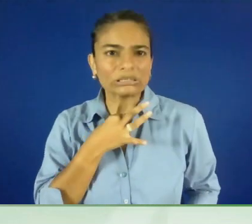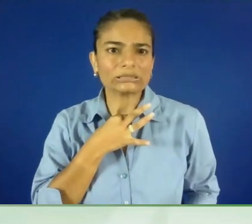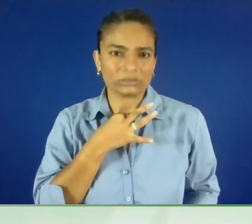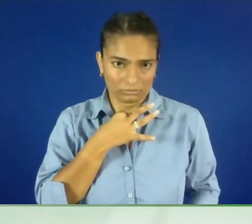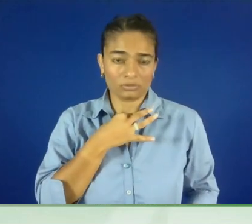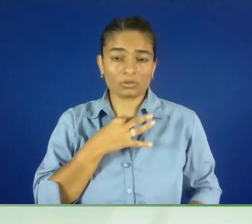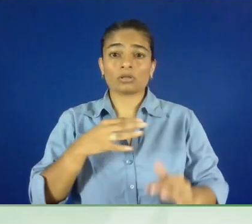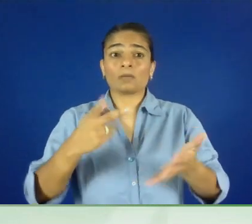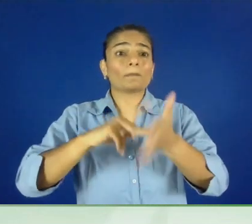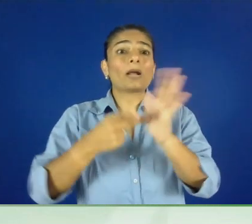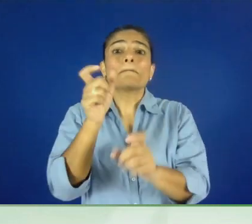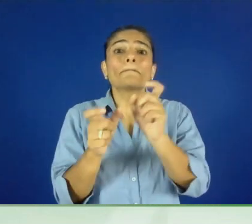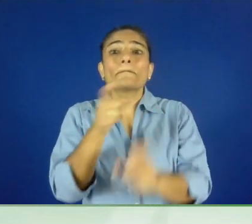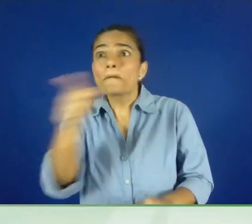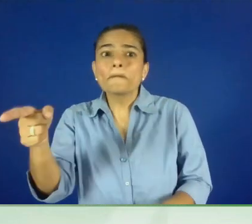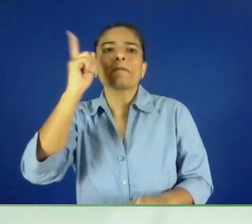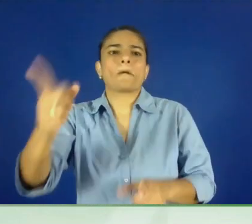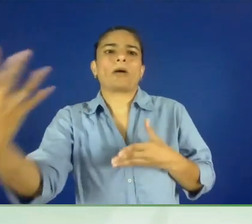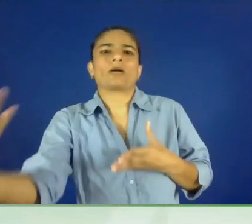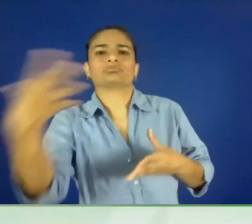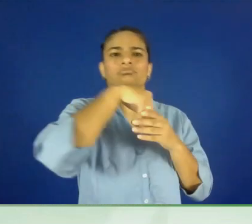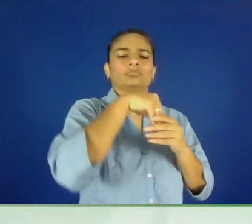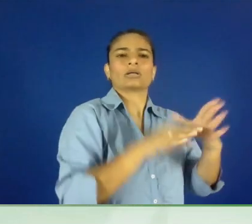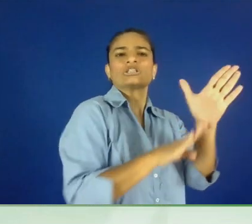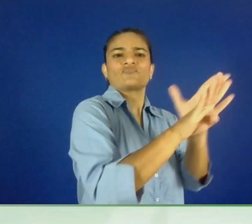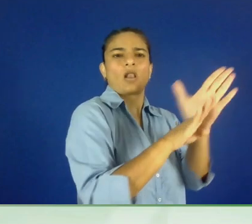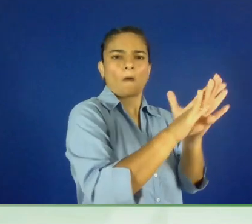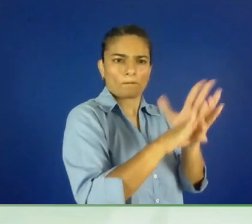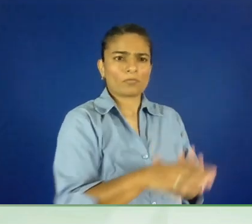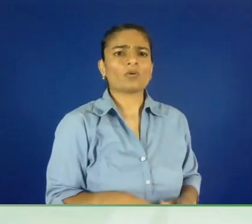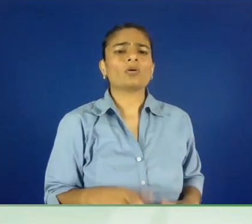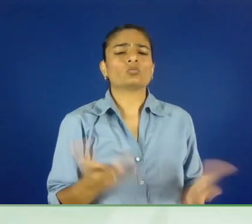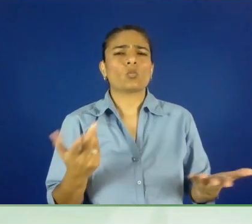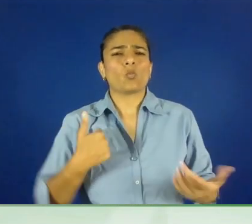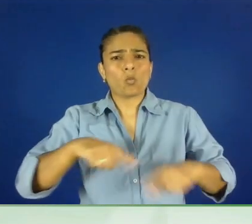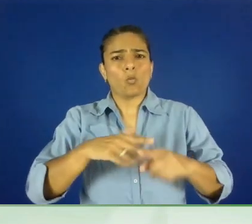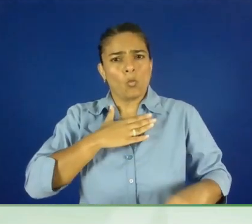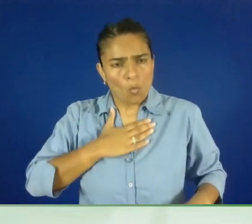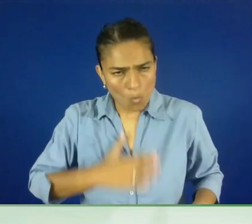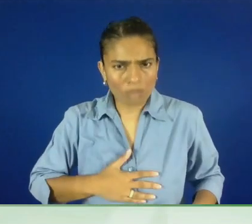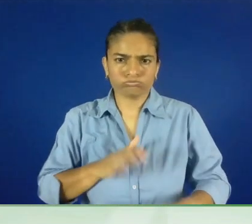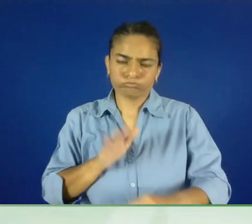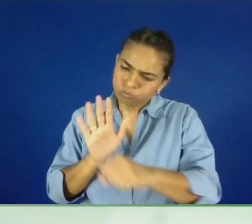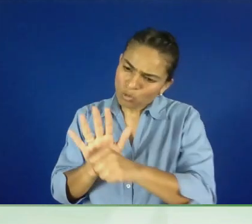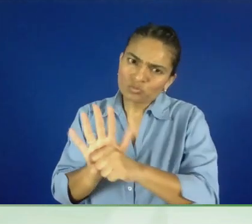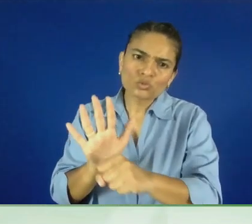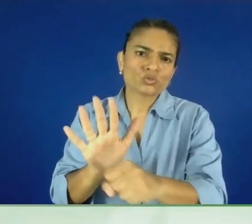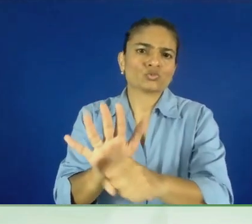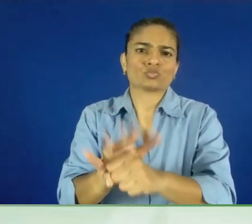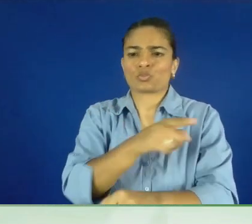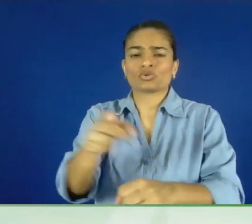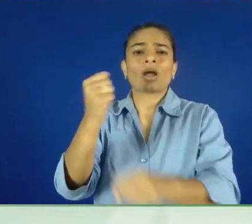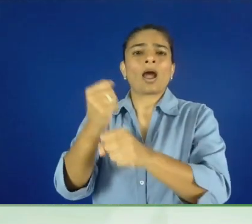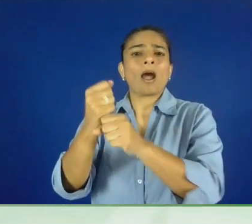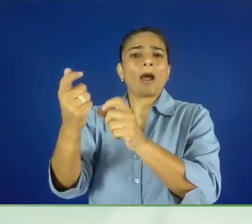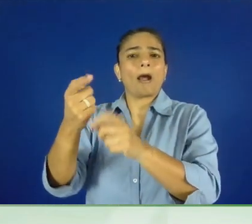we really push them to connect to our employee resource groups, which we have in 7 countries now, meaning that they have